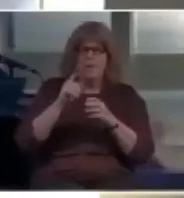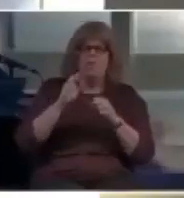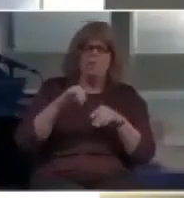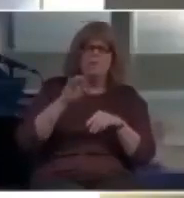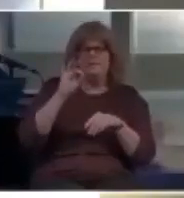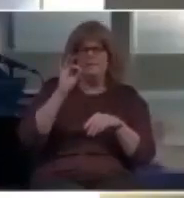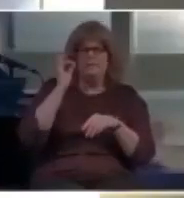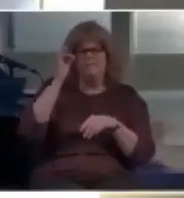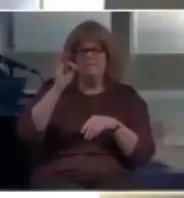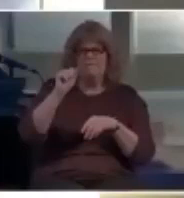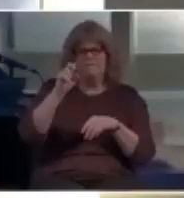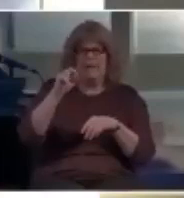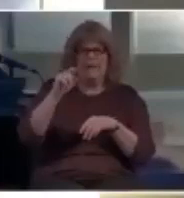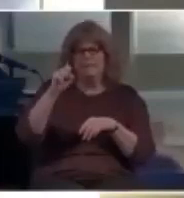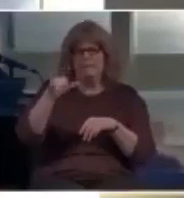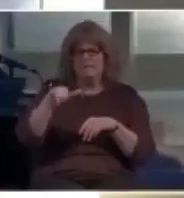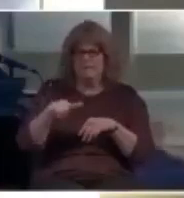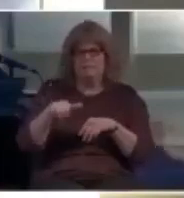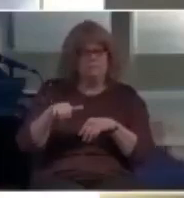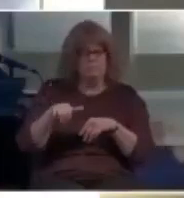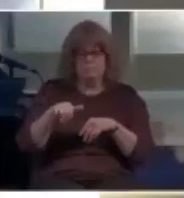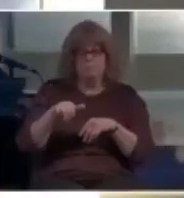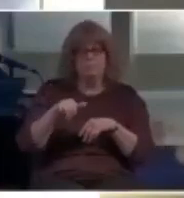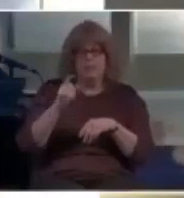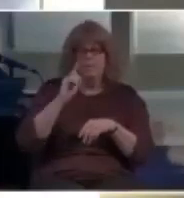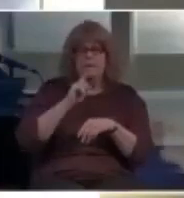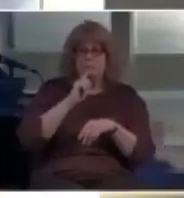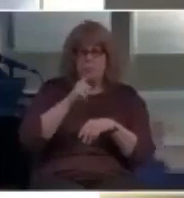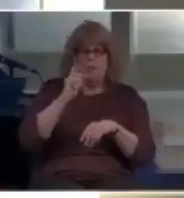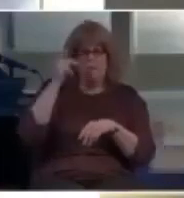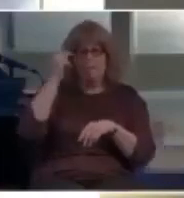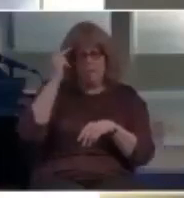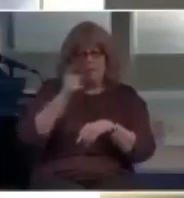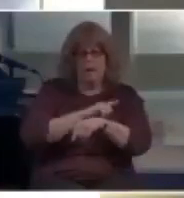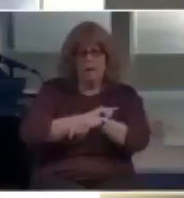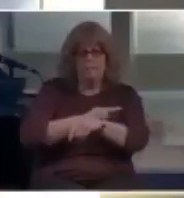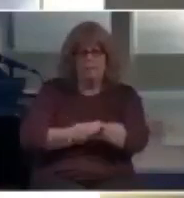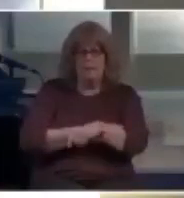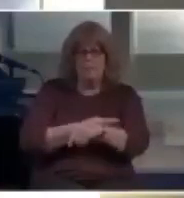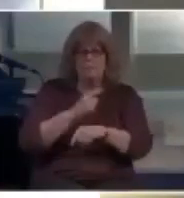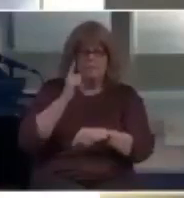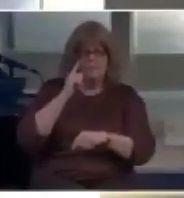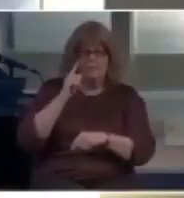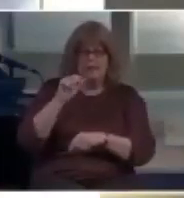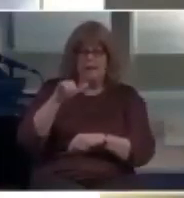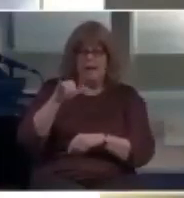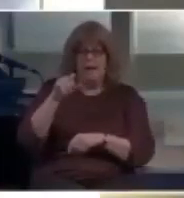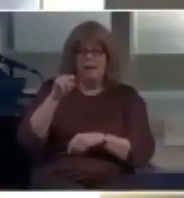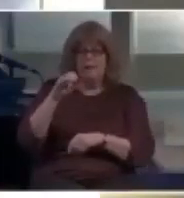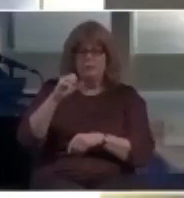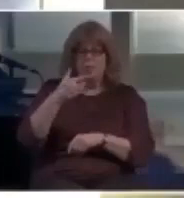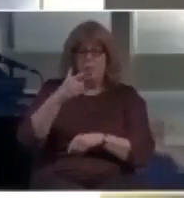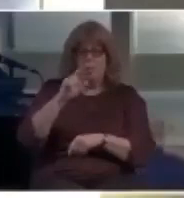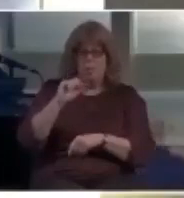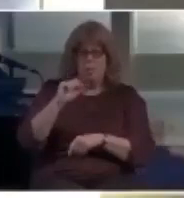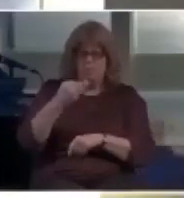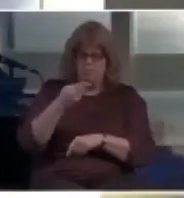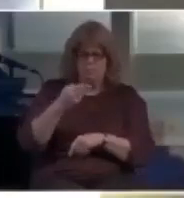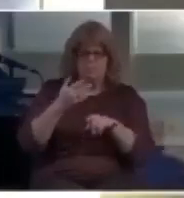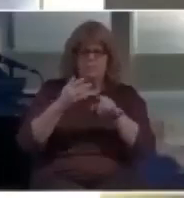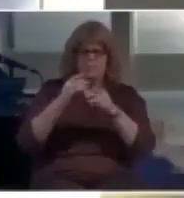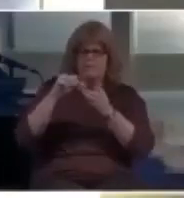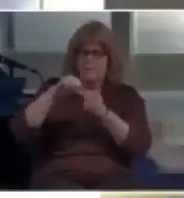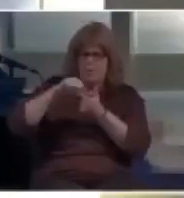Think reality. Think political powers. Think Ayatollah Khomeini. Think of